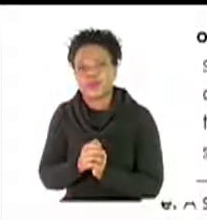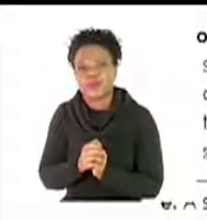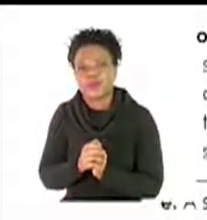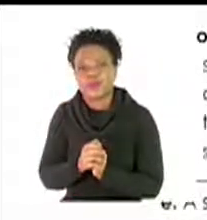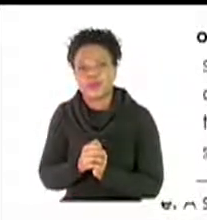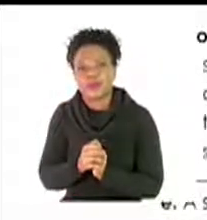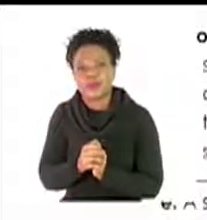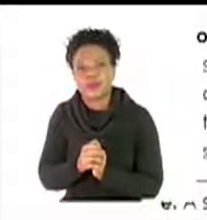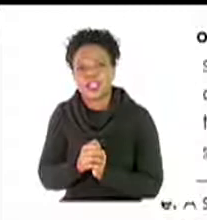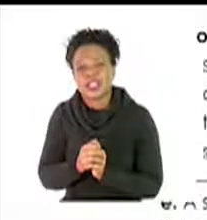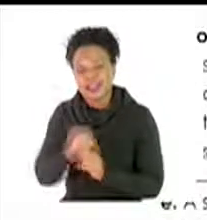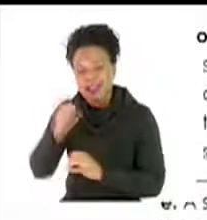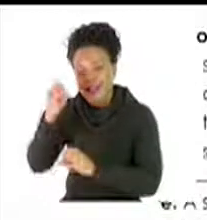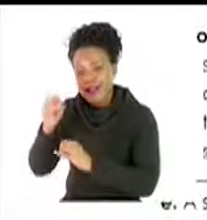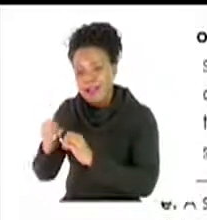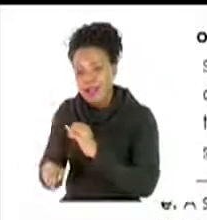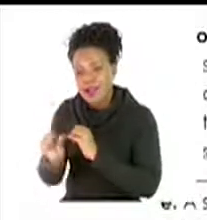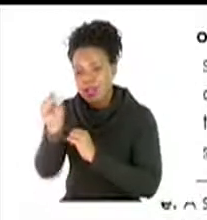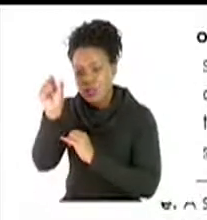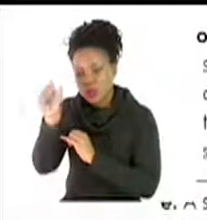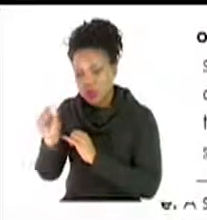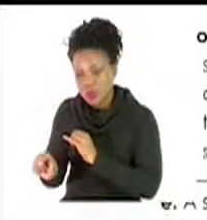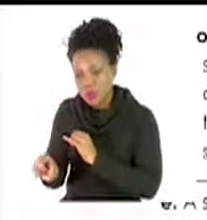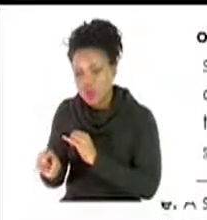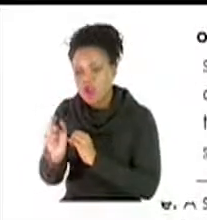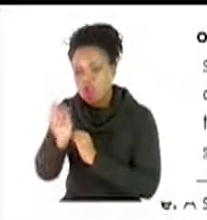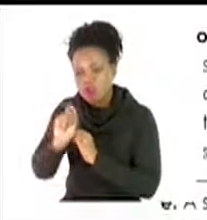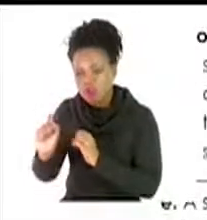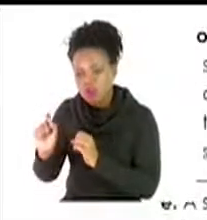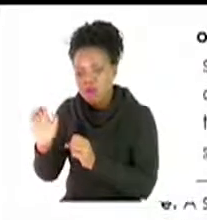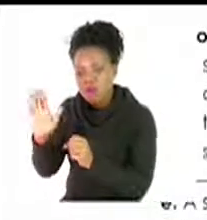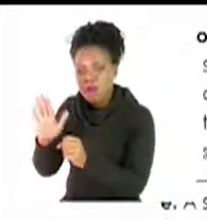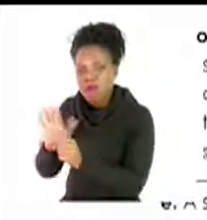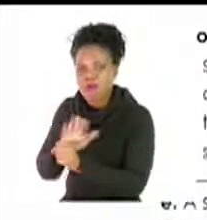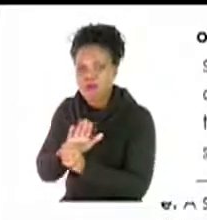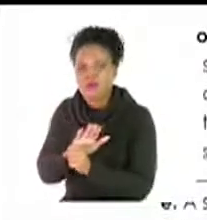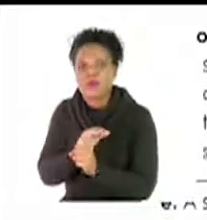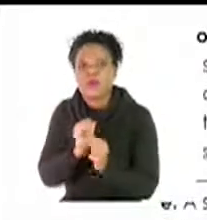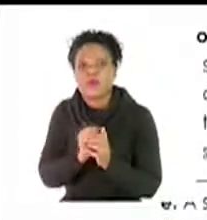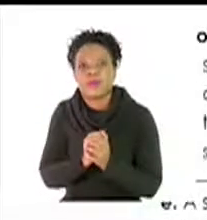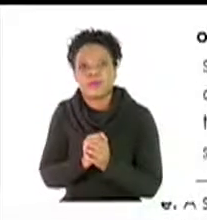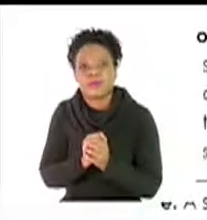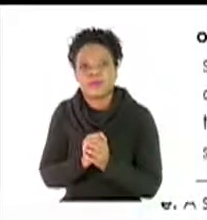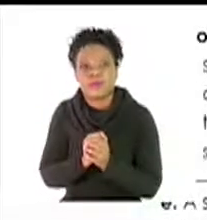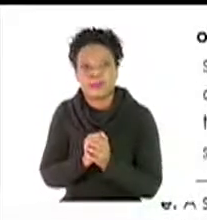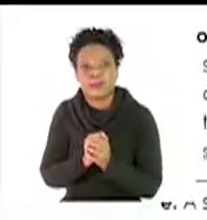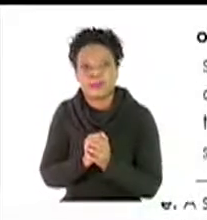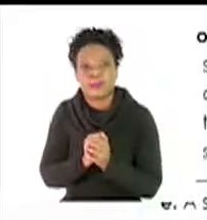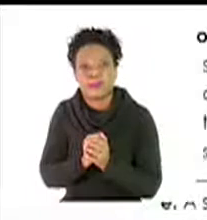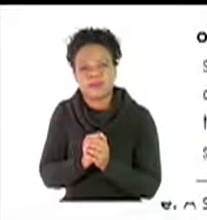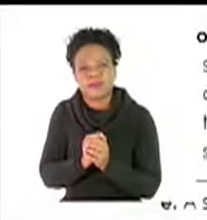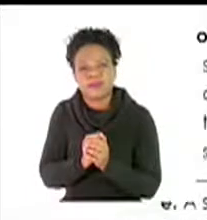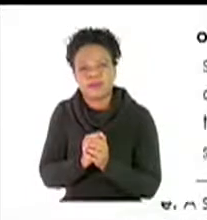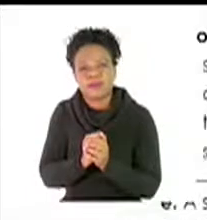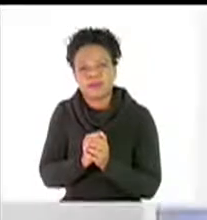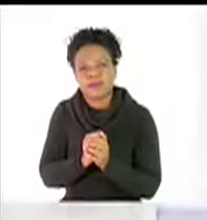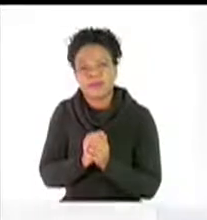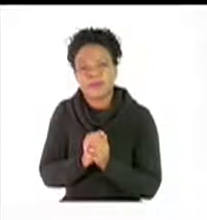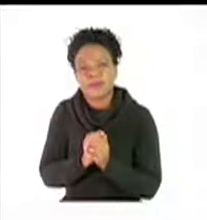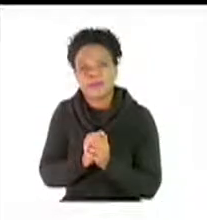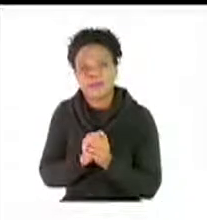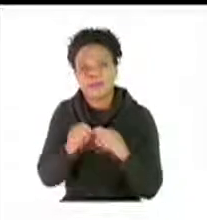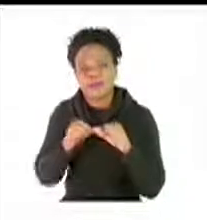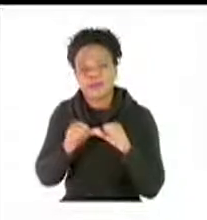statuette. So we can do the rest on our own. Let's quickly turn to page